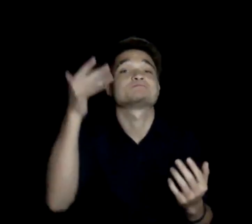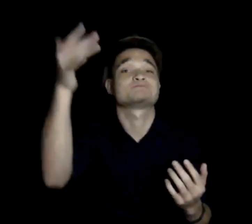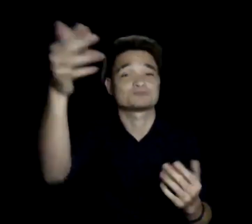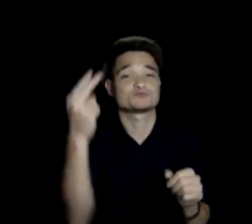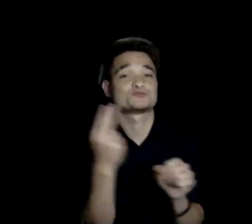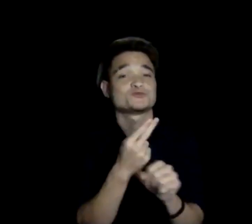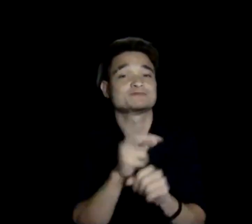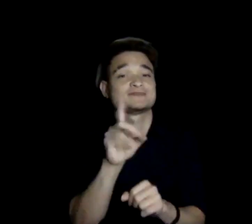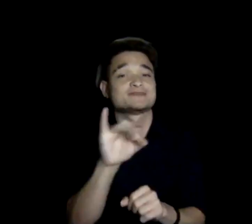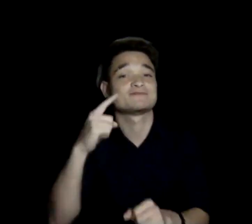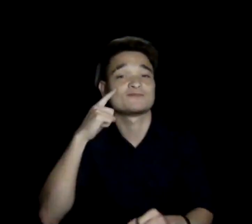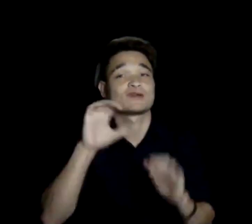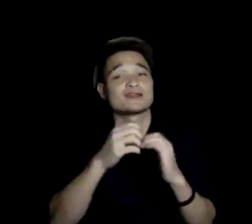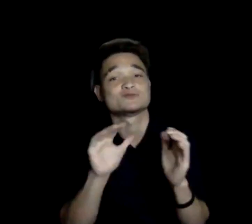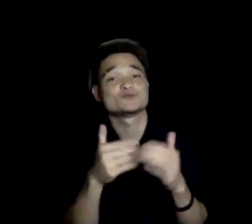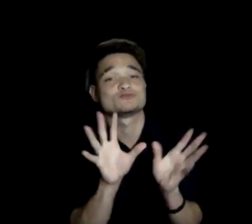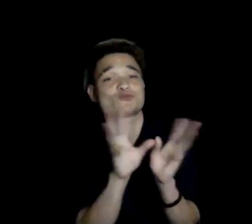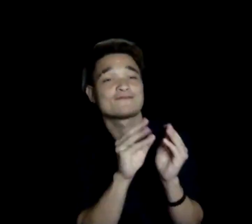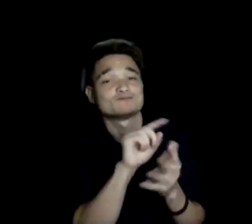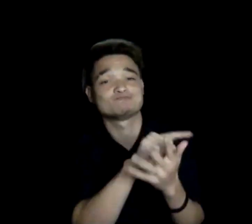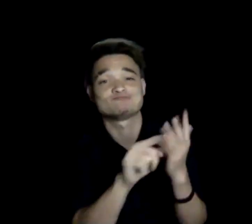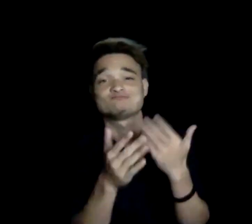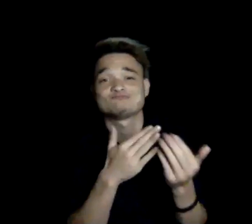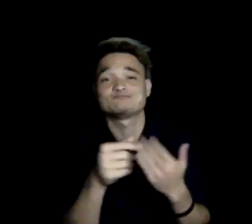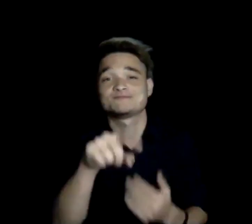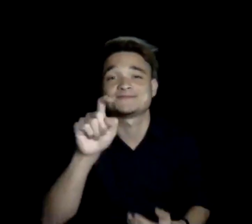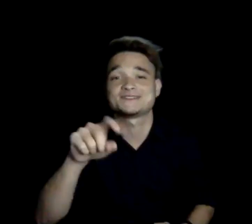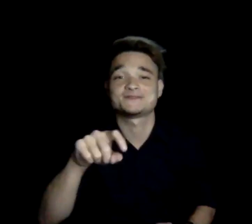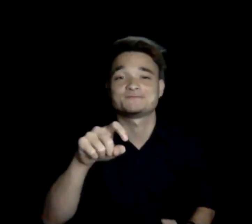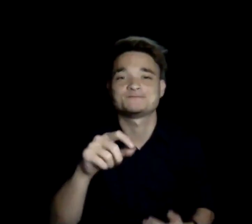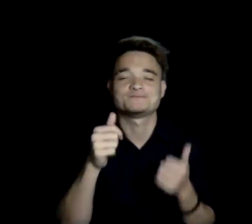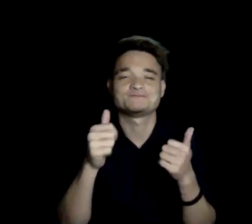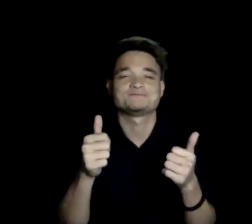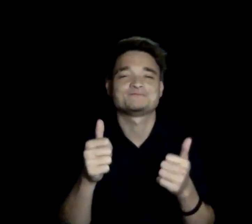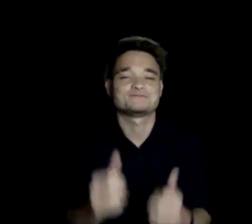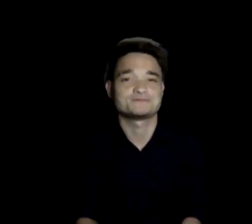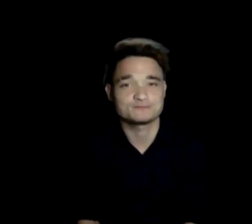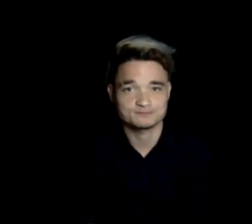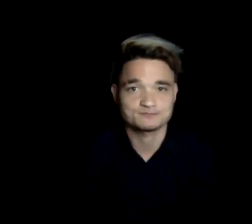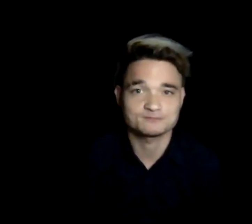I hope you guys learned something and you can use the DI for a future classroom or a meeting.